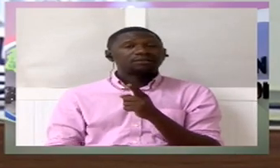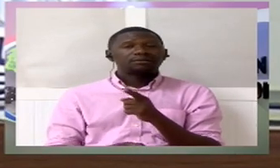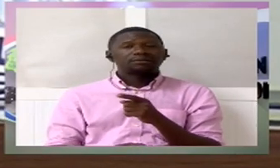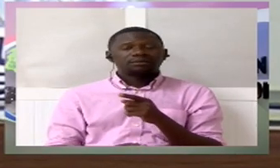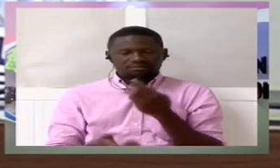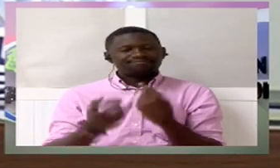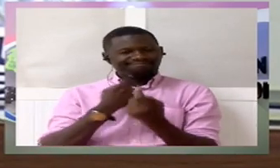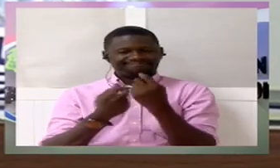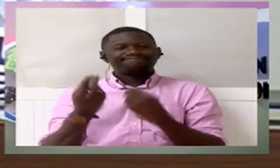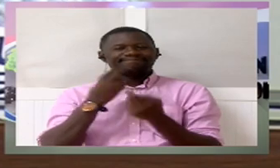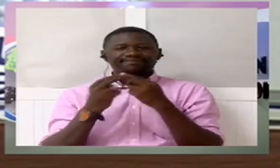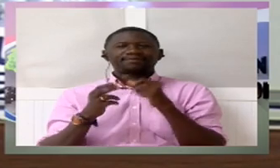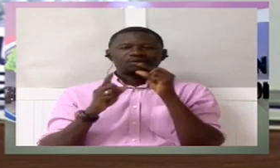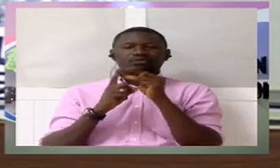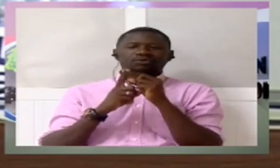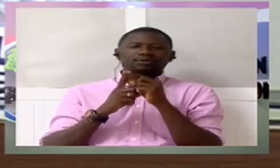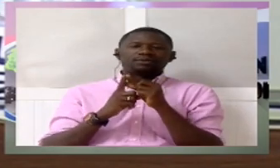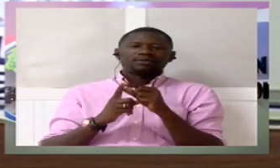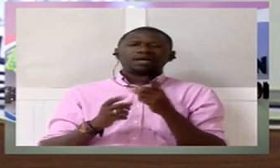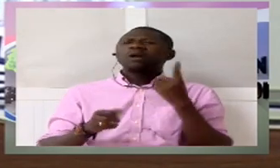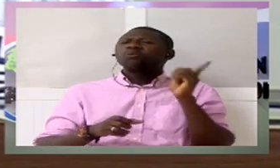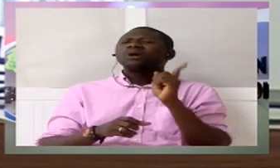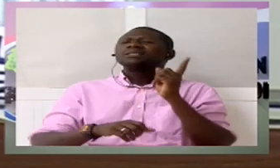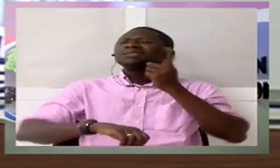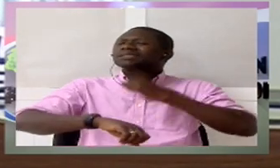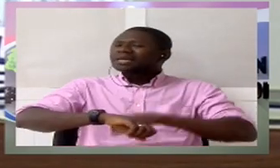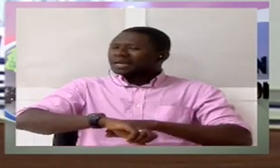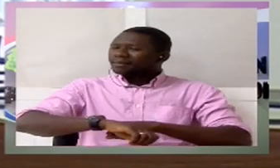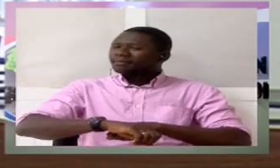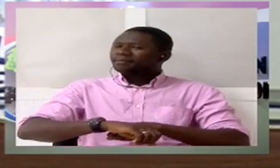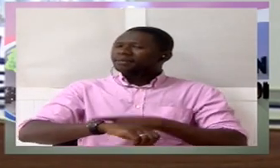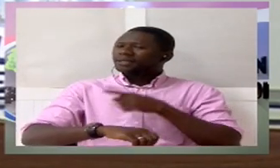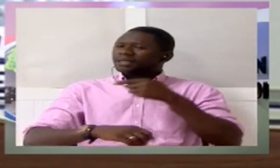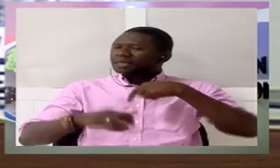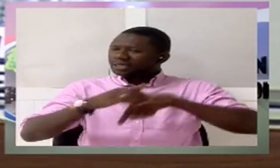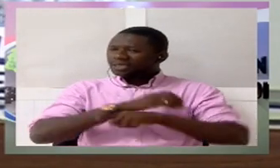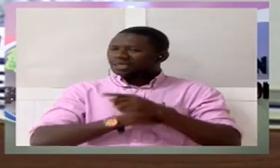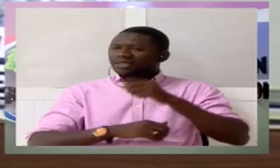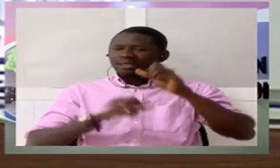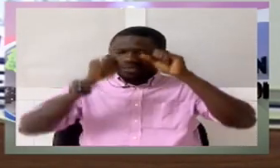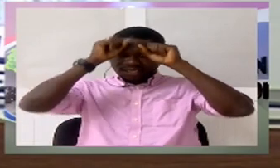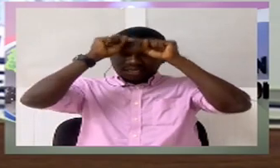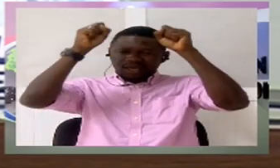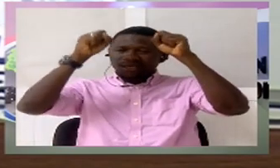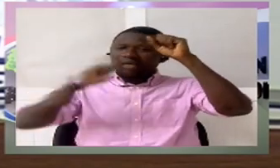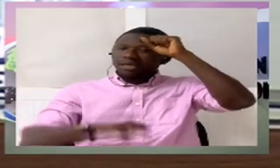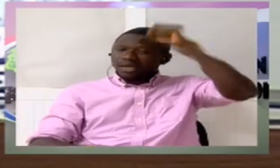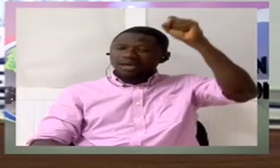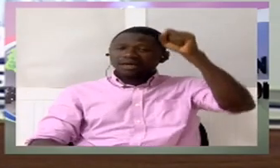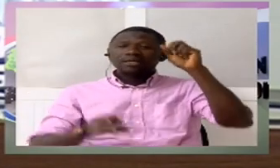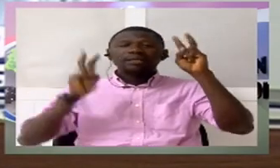excuse, let me rephrase this. At what stage in the Jammeh